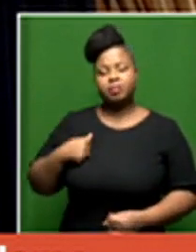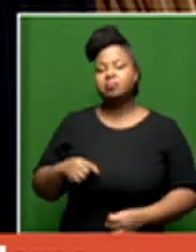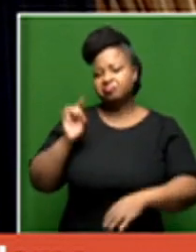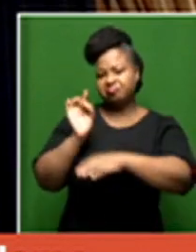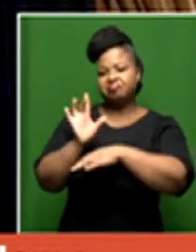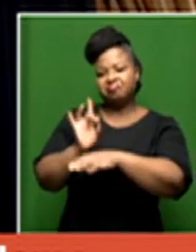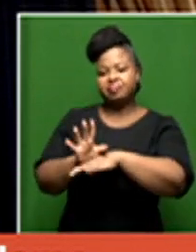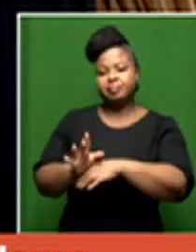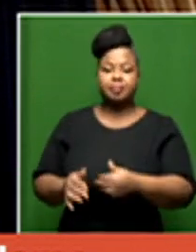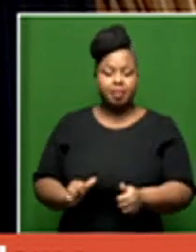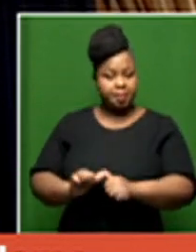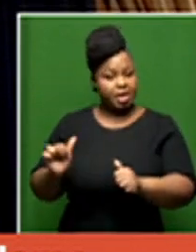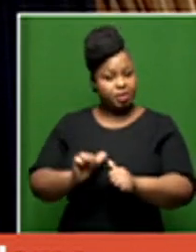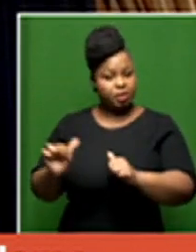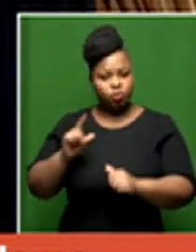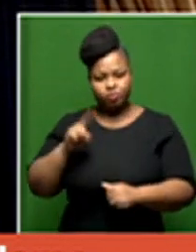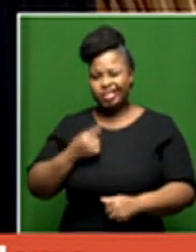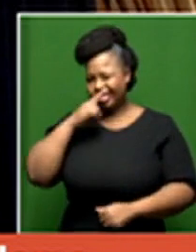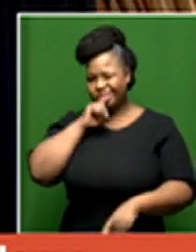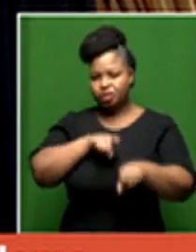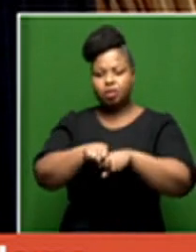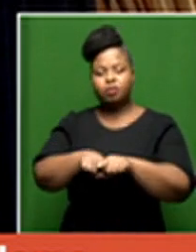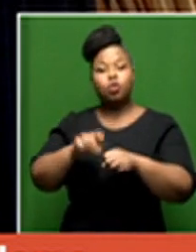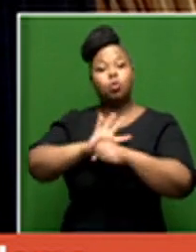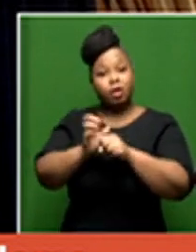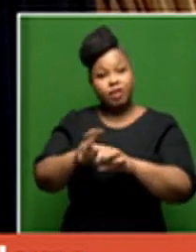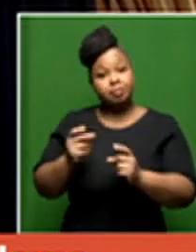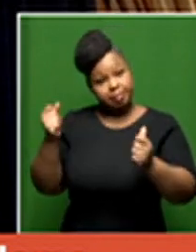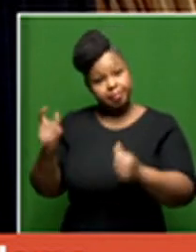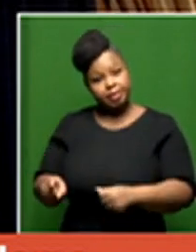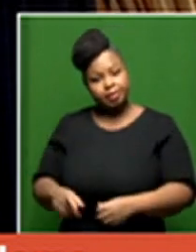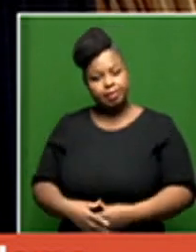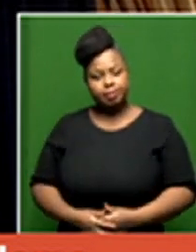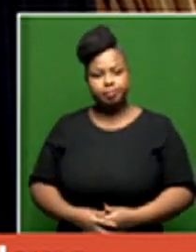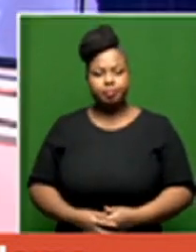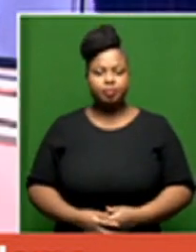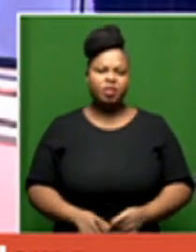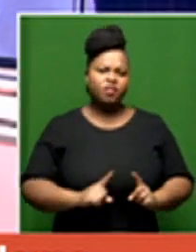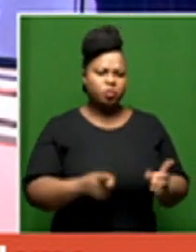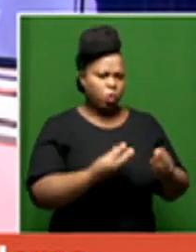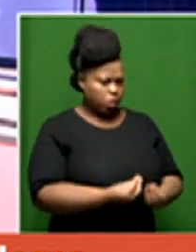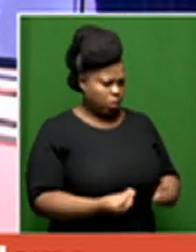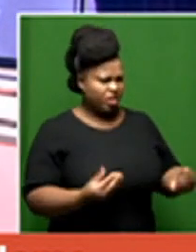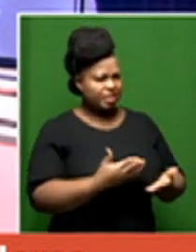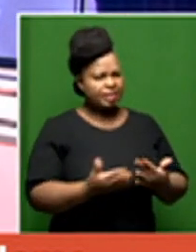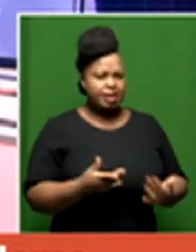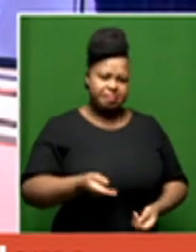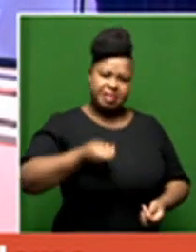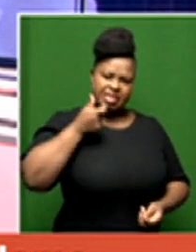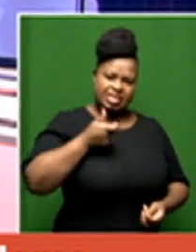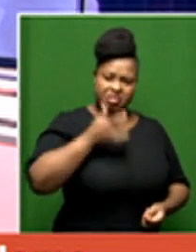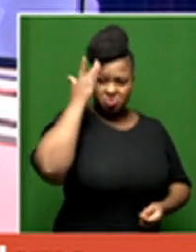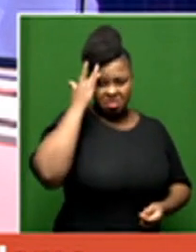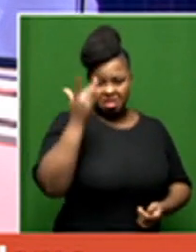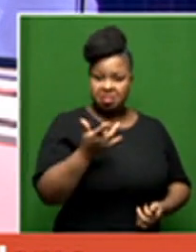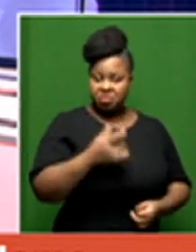strongly suggest for them to be tested for COVID urgently. But for children, those mild symptoms, do